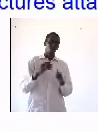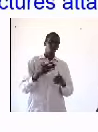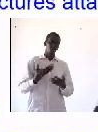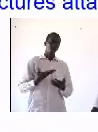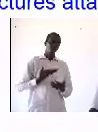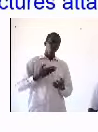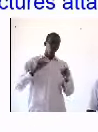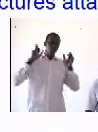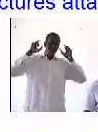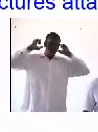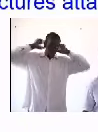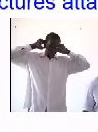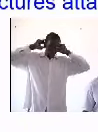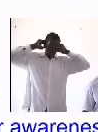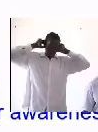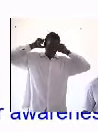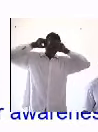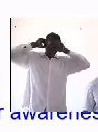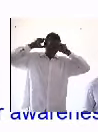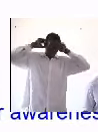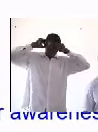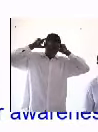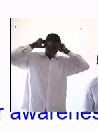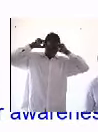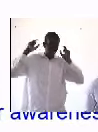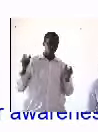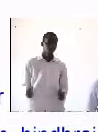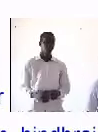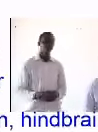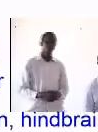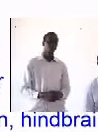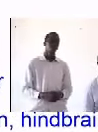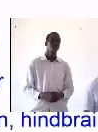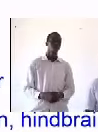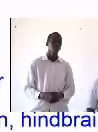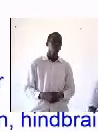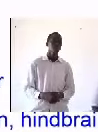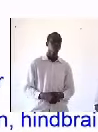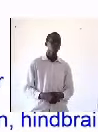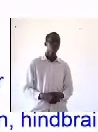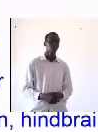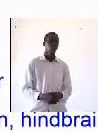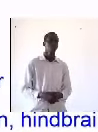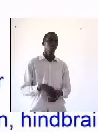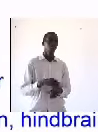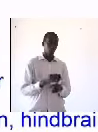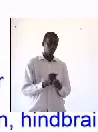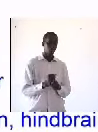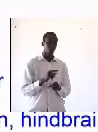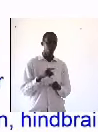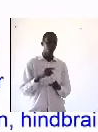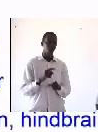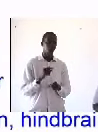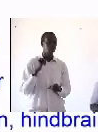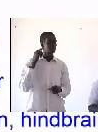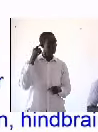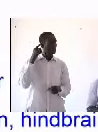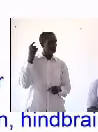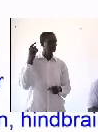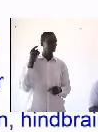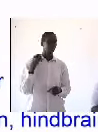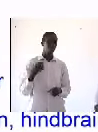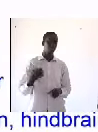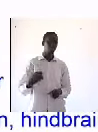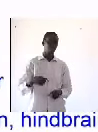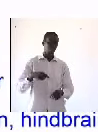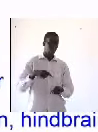is the functions of this forebrain? Okay, it helps in experiencing sensation. Sensation, like for